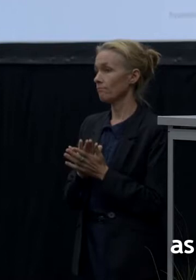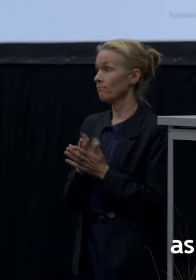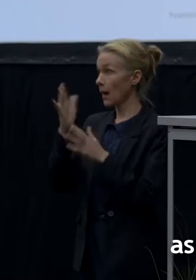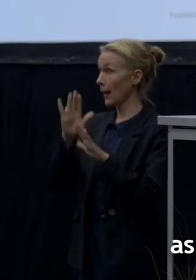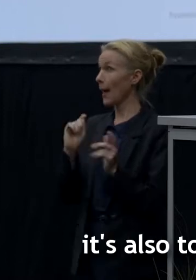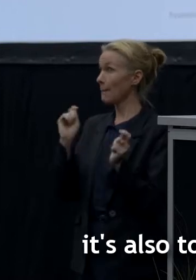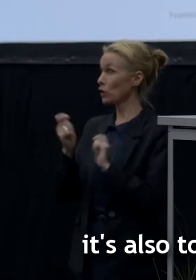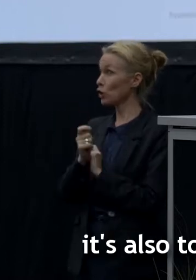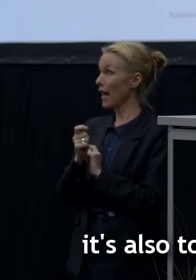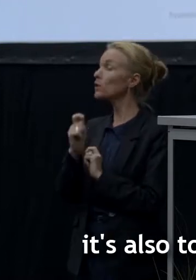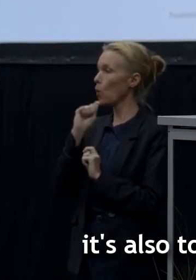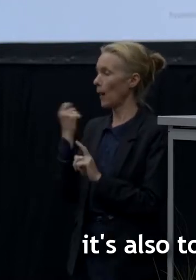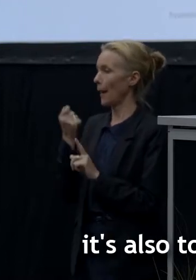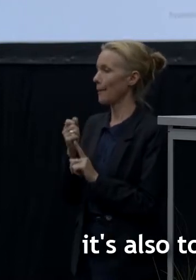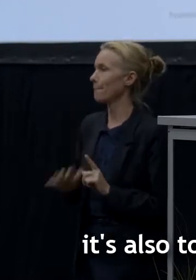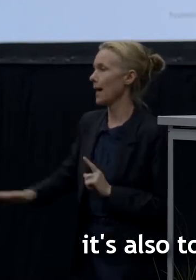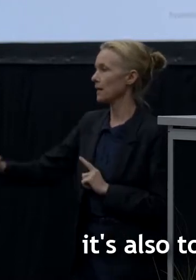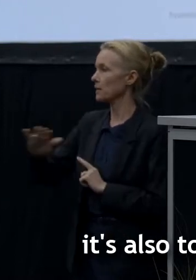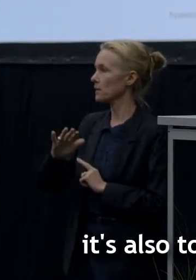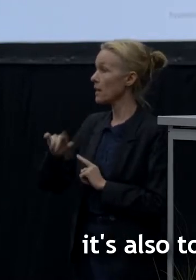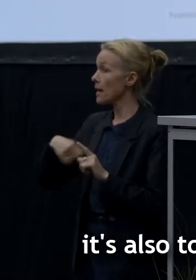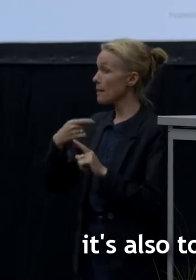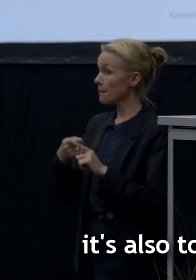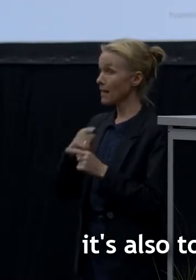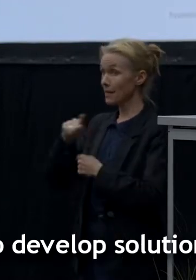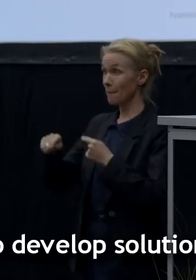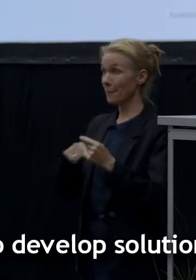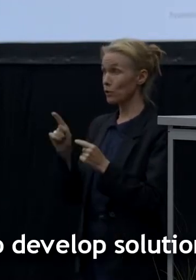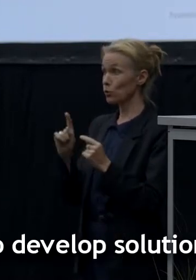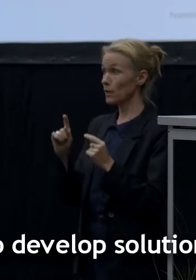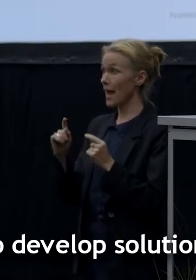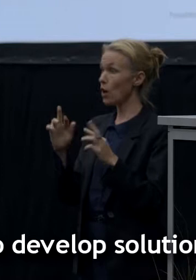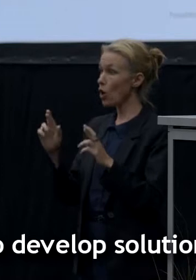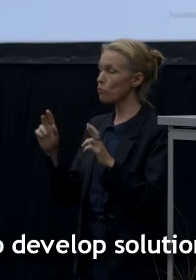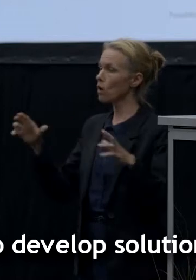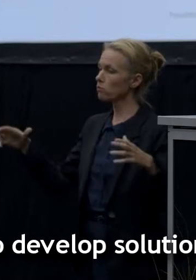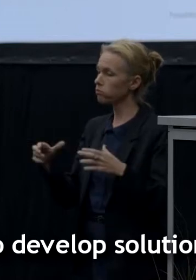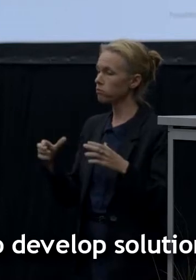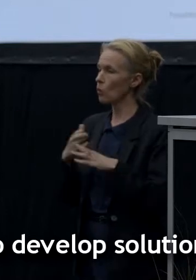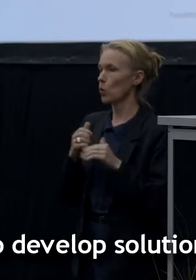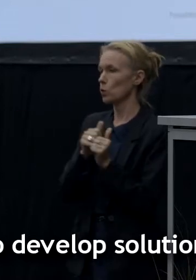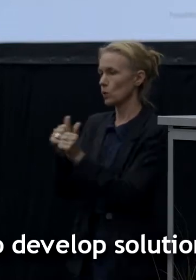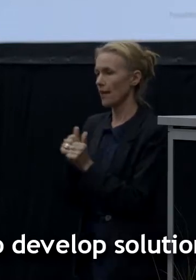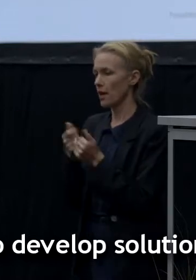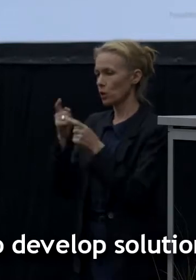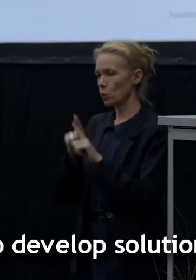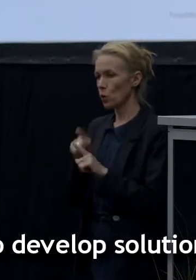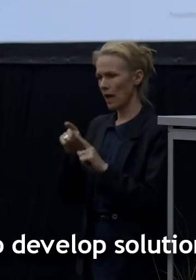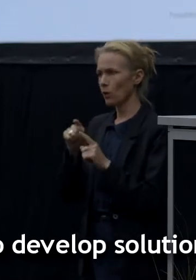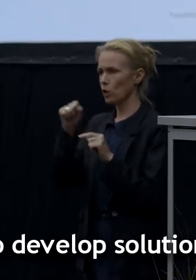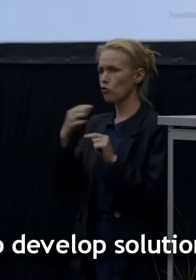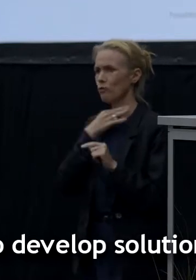change. It's also to bring us as a community together to develop solutions for adapting to those changes over